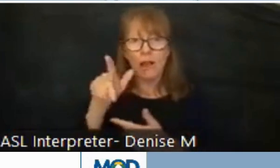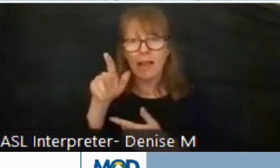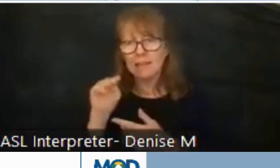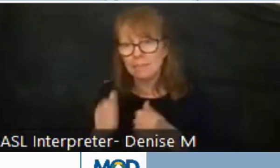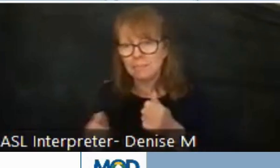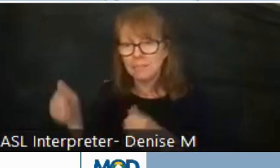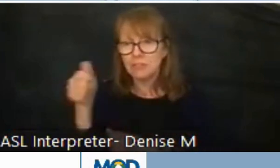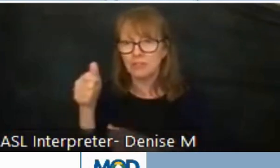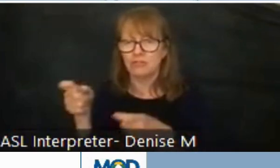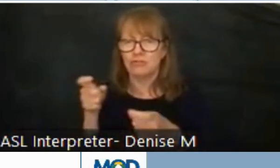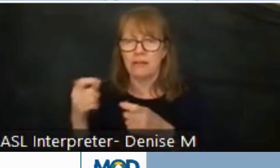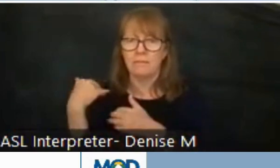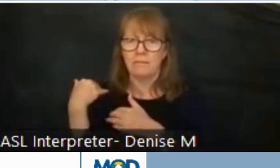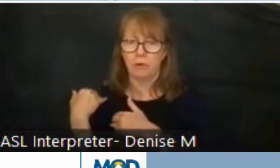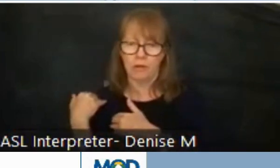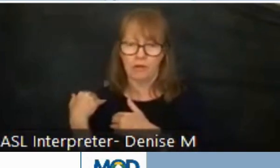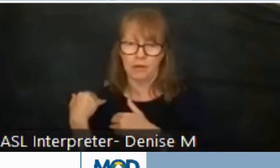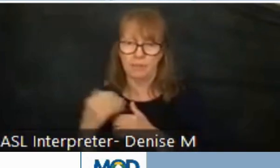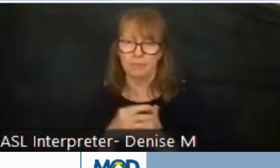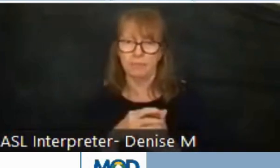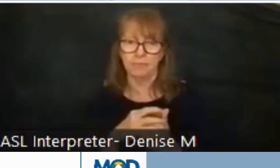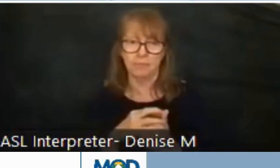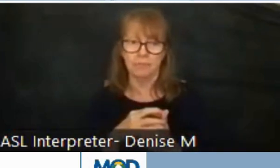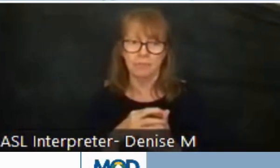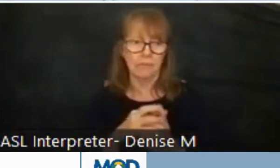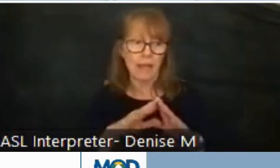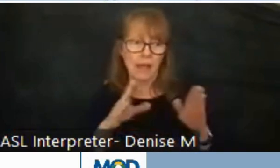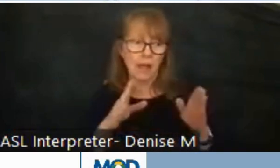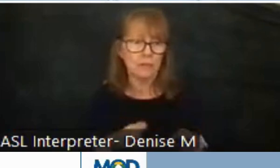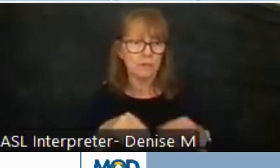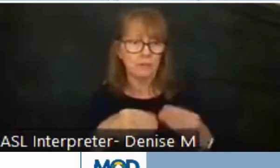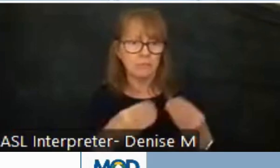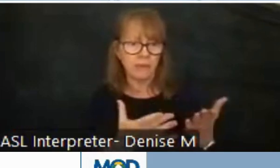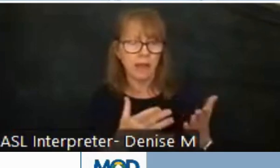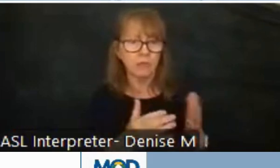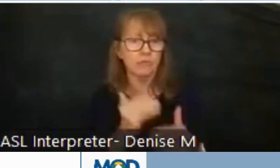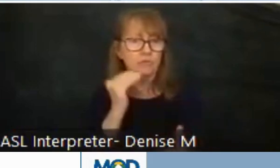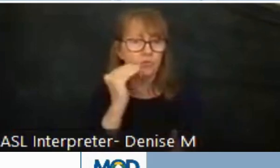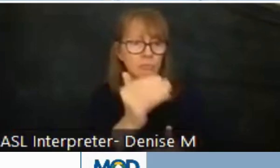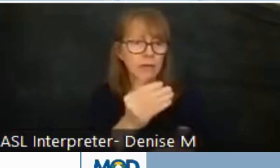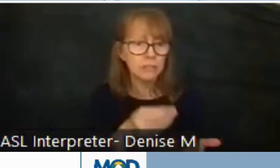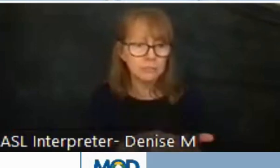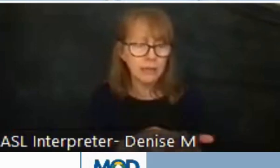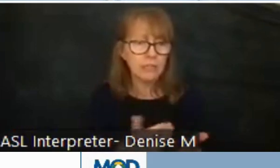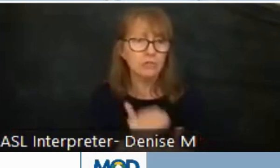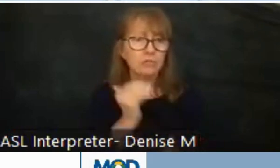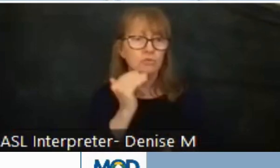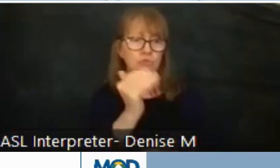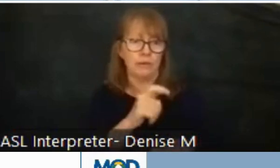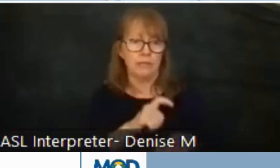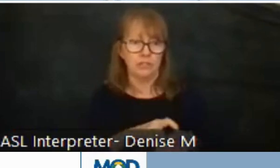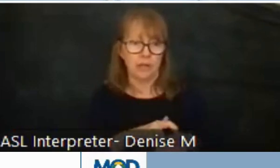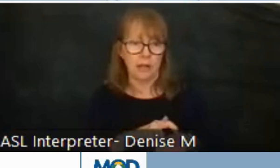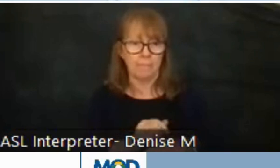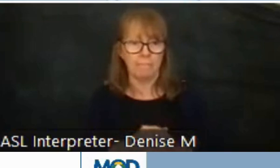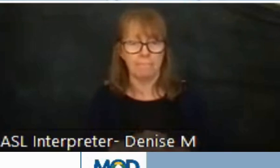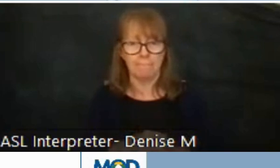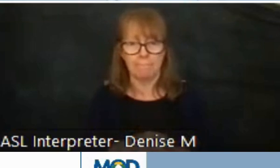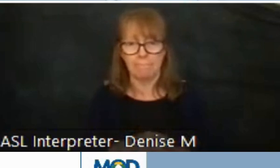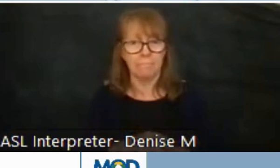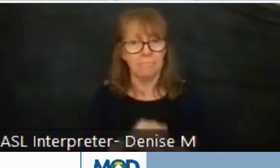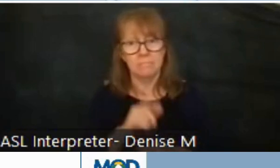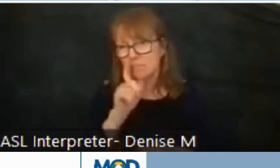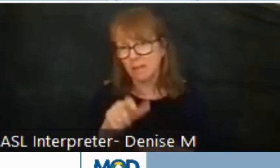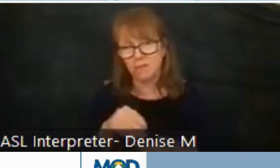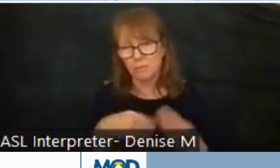to provide something that will cost too much money or time. What is considered undue burden will